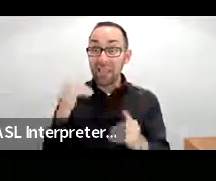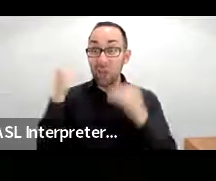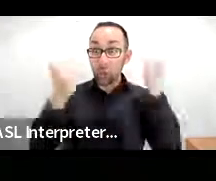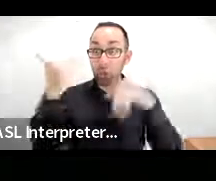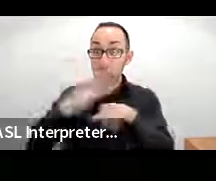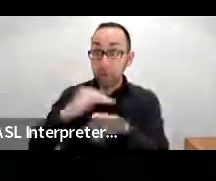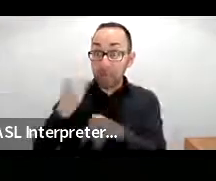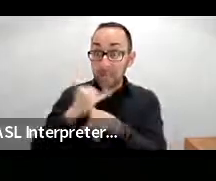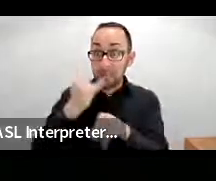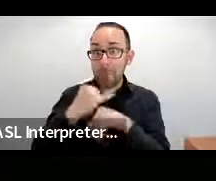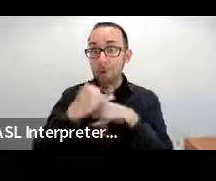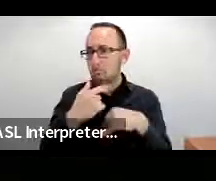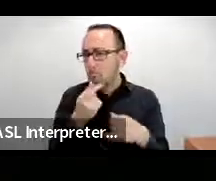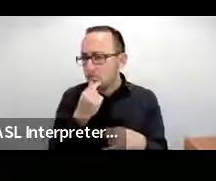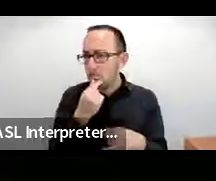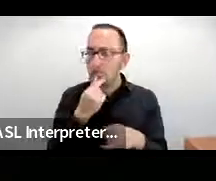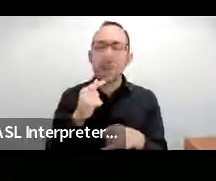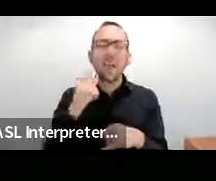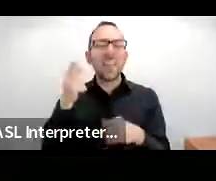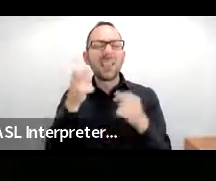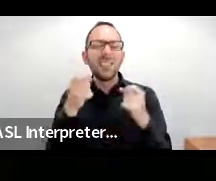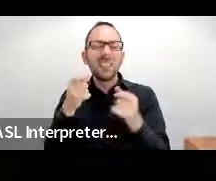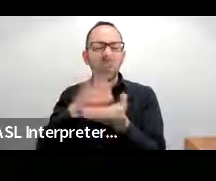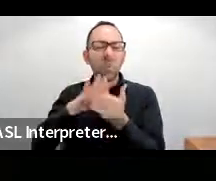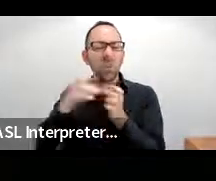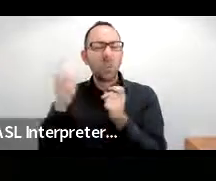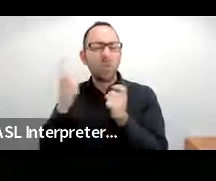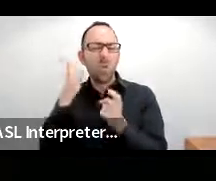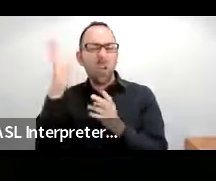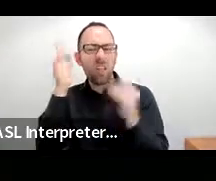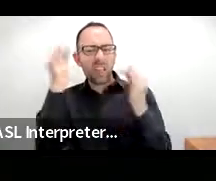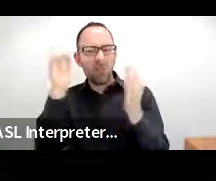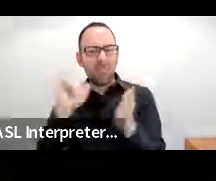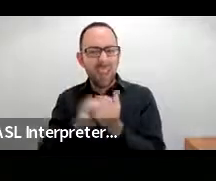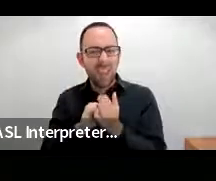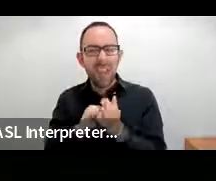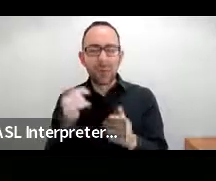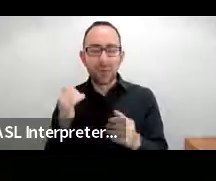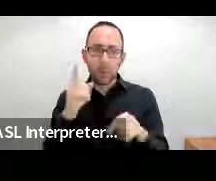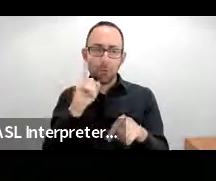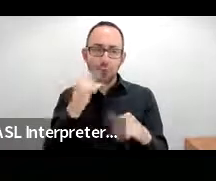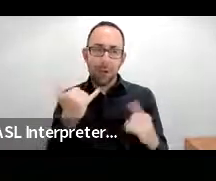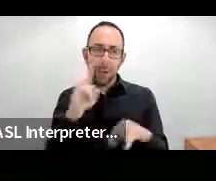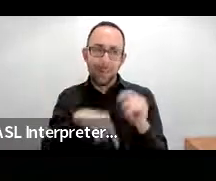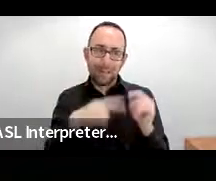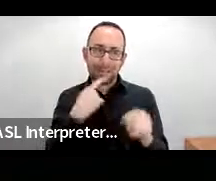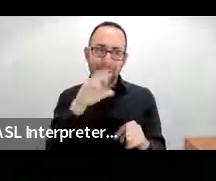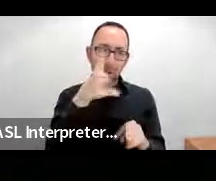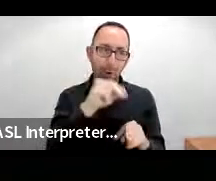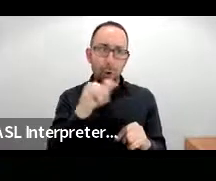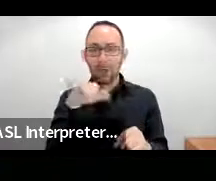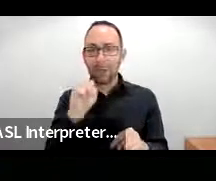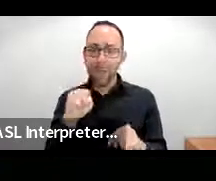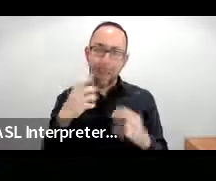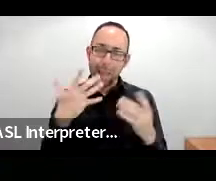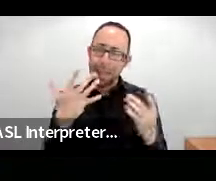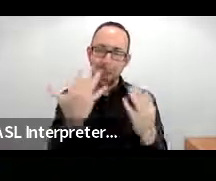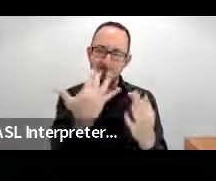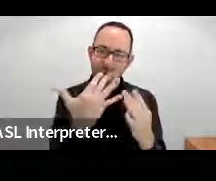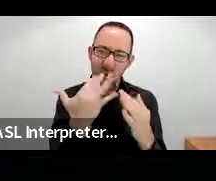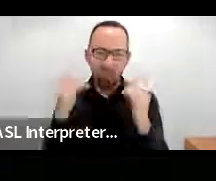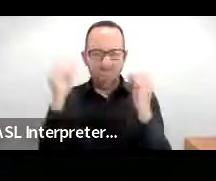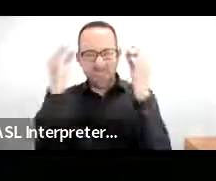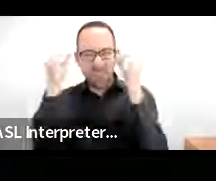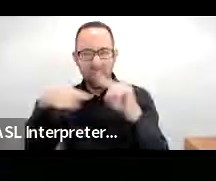something administration is going to be looking at. So we can't say whether that's not going to happen or not next year. Okay,